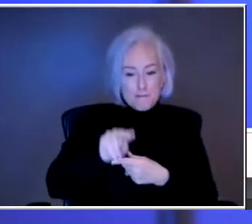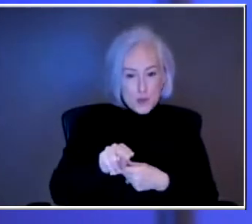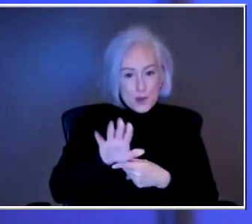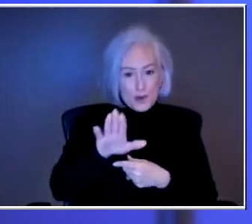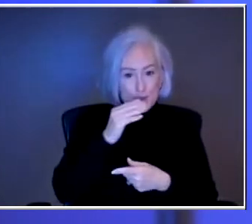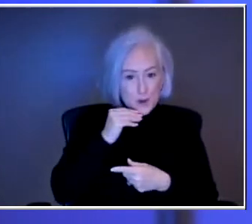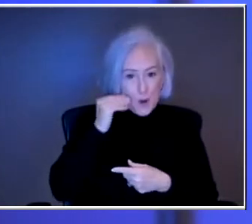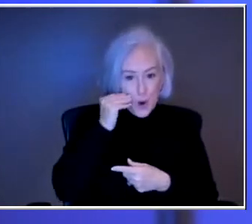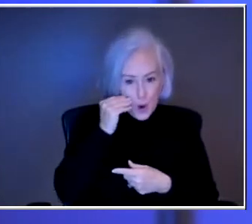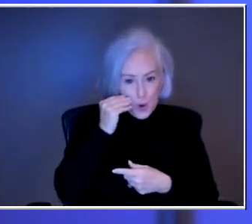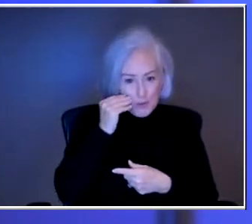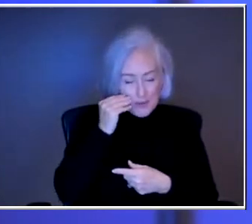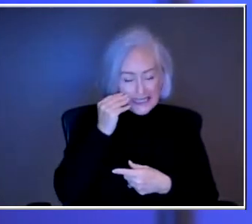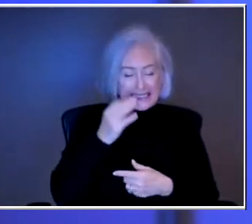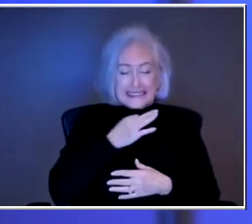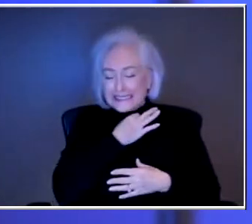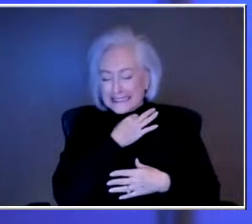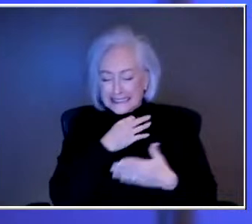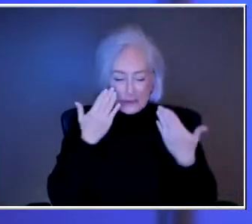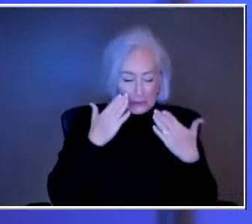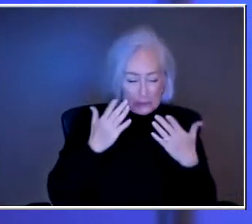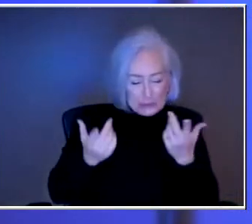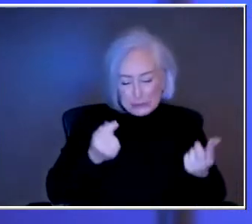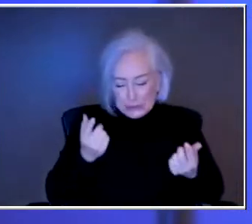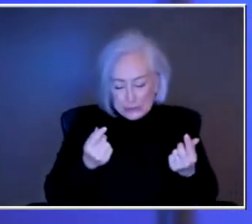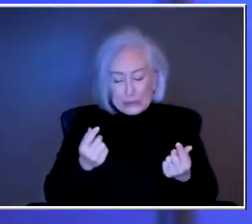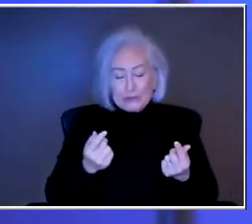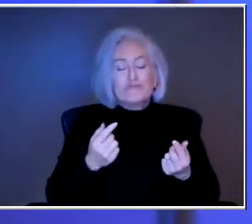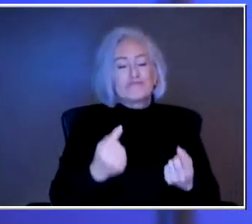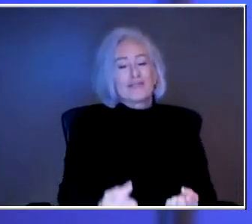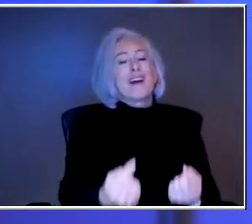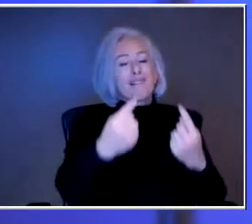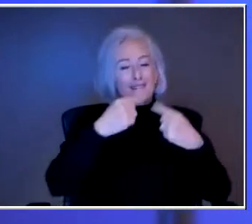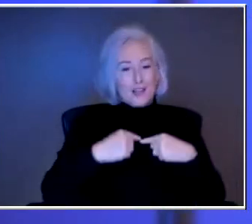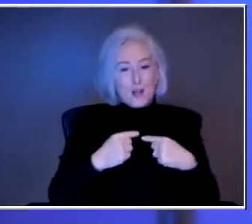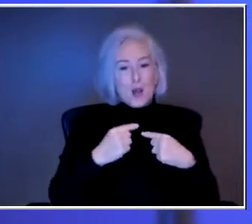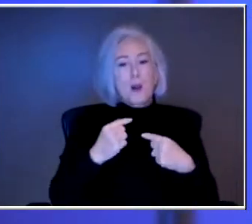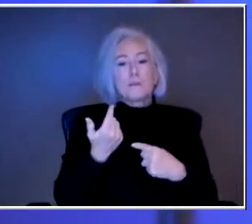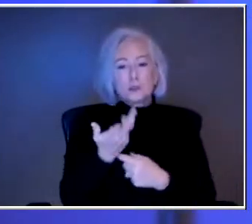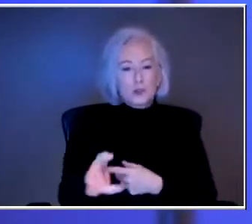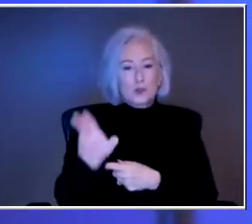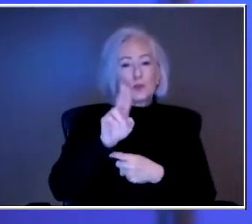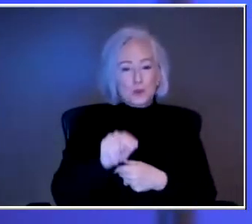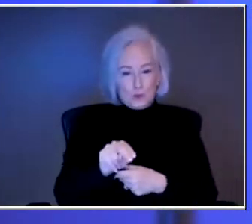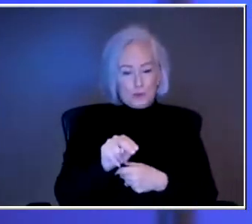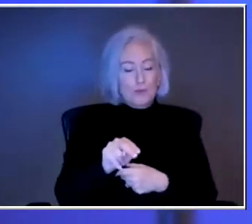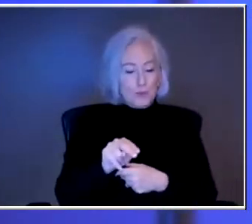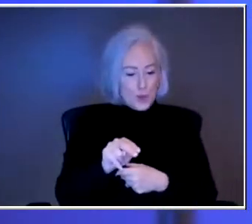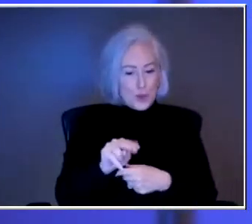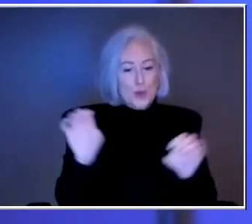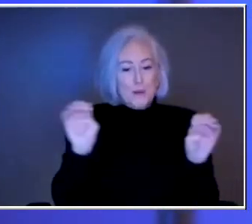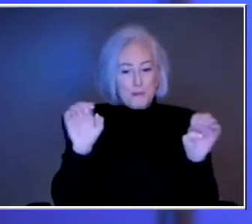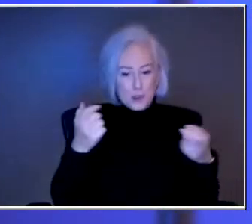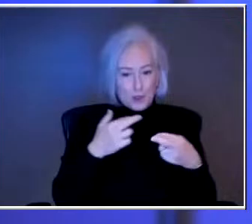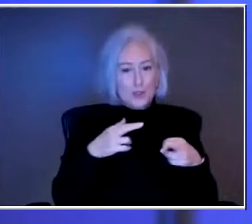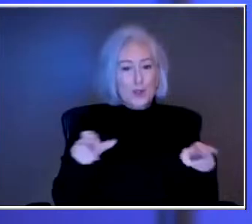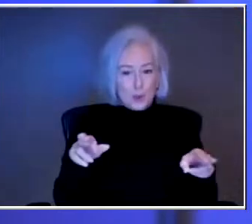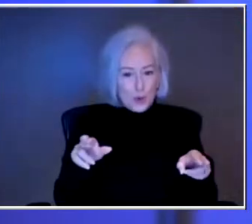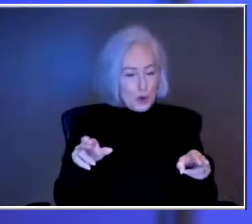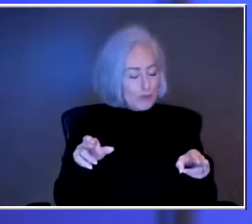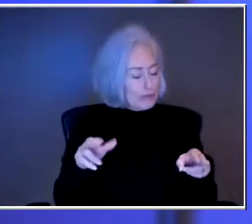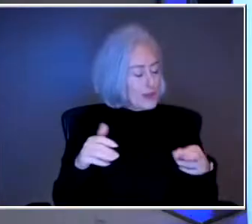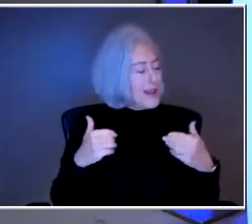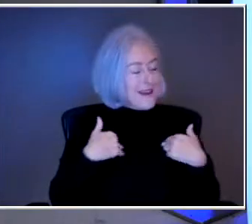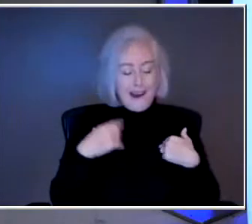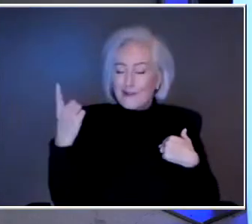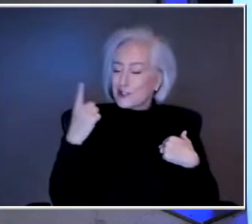to our emergency department. Like I said, you have 24-hour access to our burn experts. So any question at all, just go ahead and come to our ED. You're busy, but